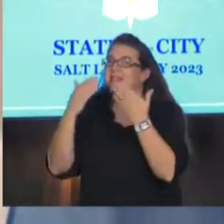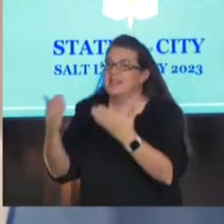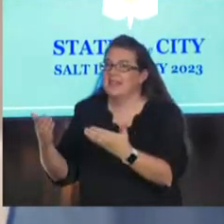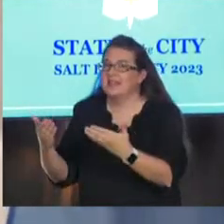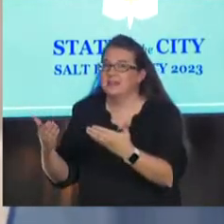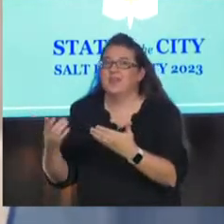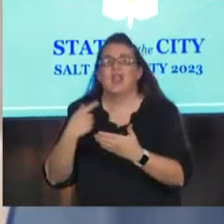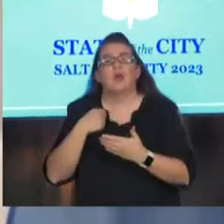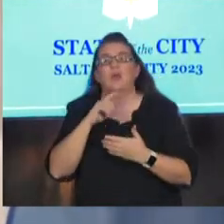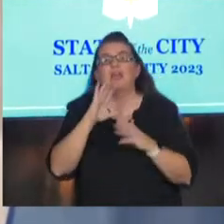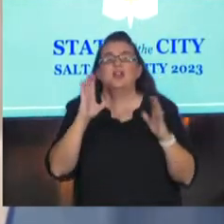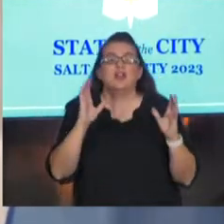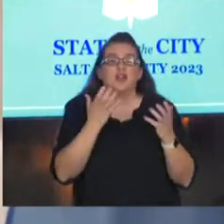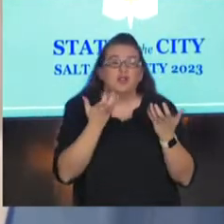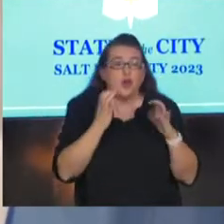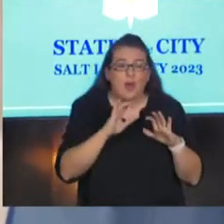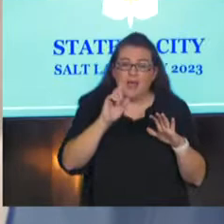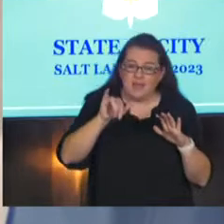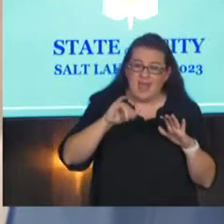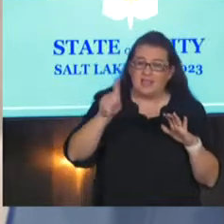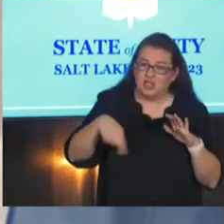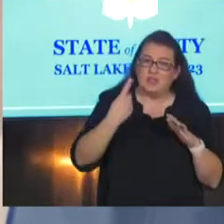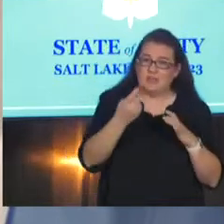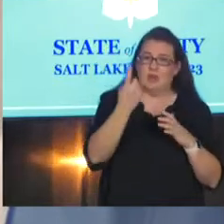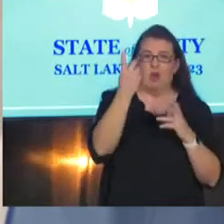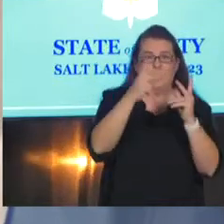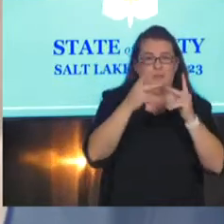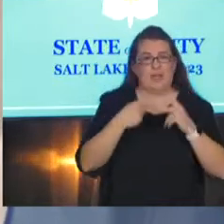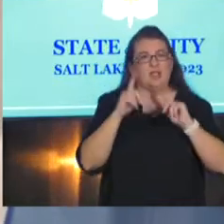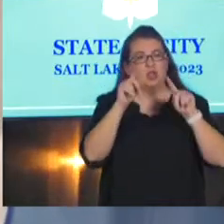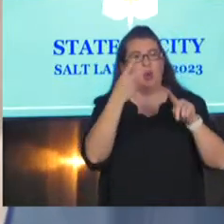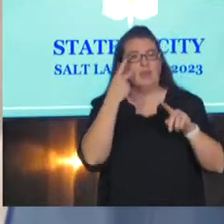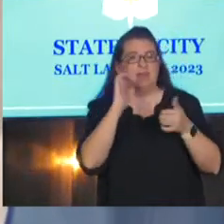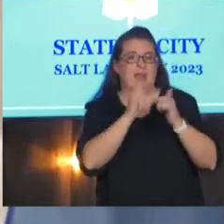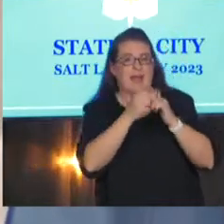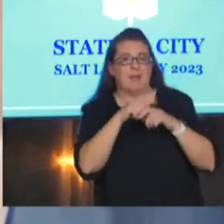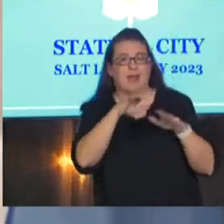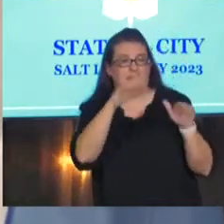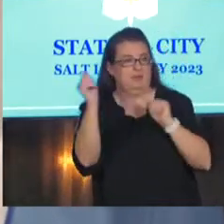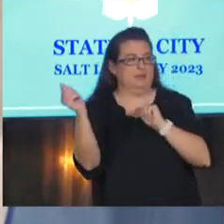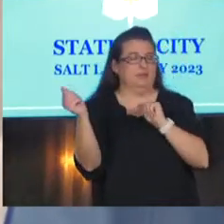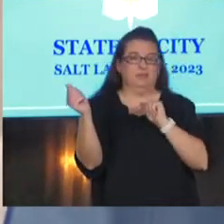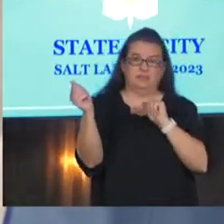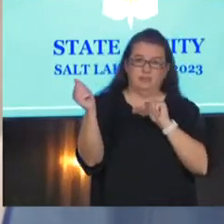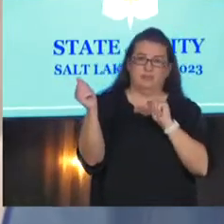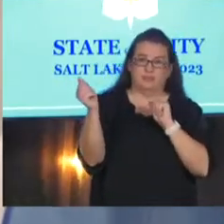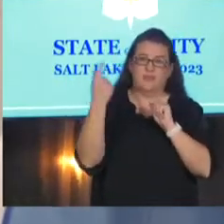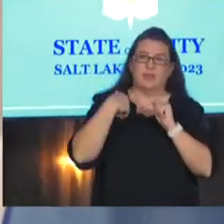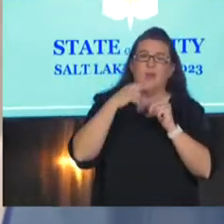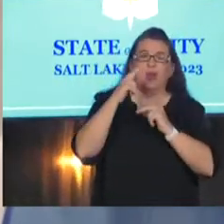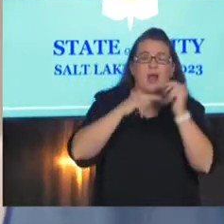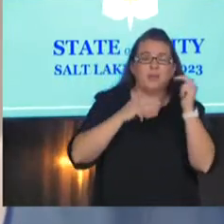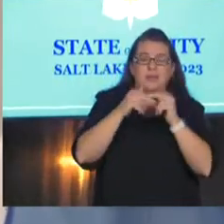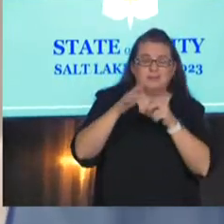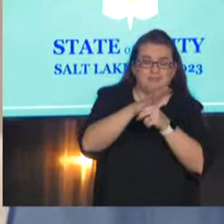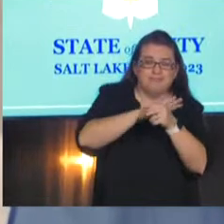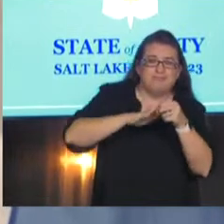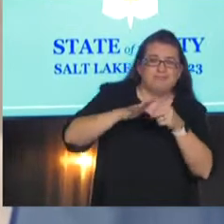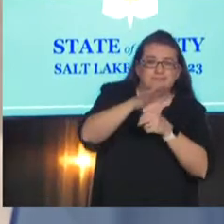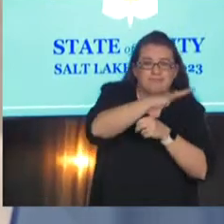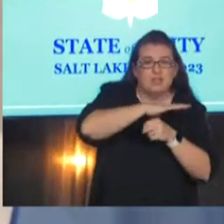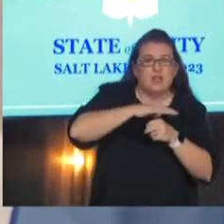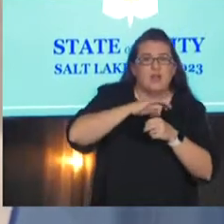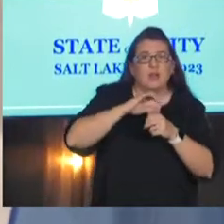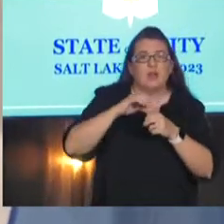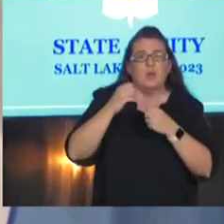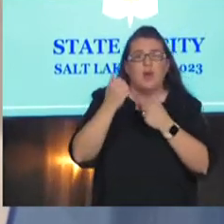don't just want the Delta Center to be the place you go to see a Jazz game and leave. We're building a district around it where the fans are